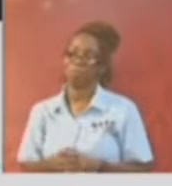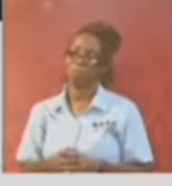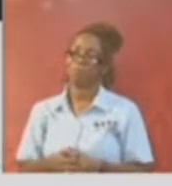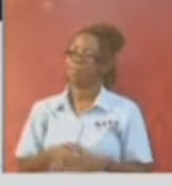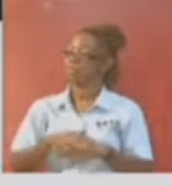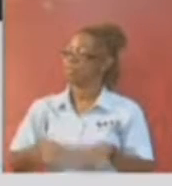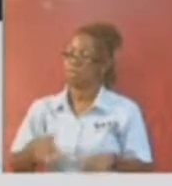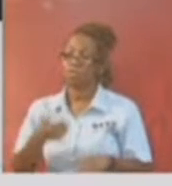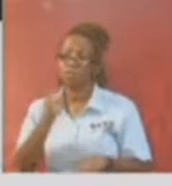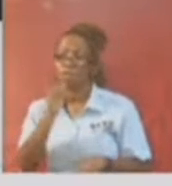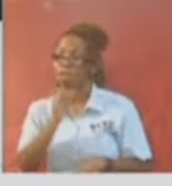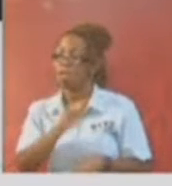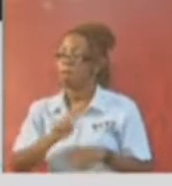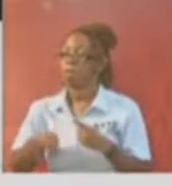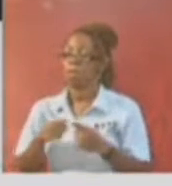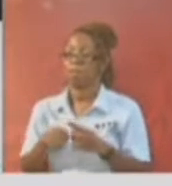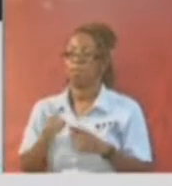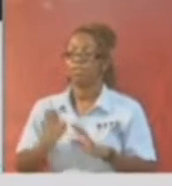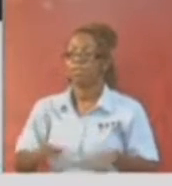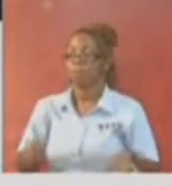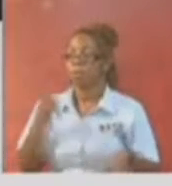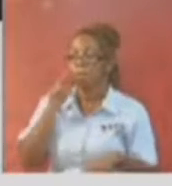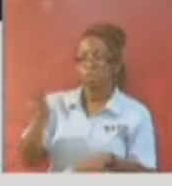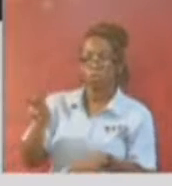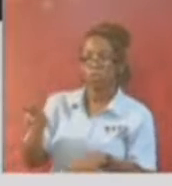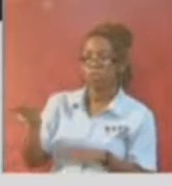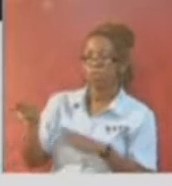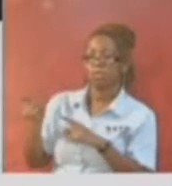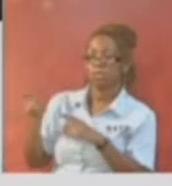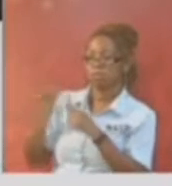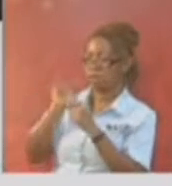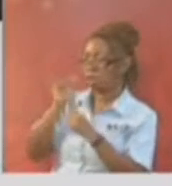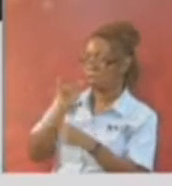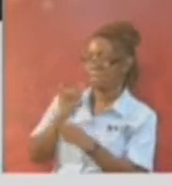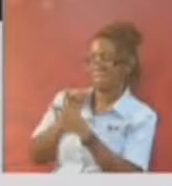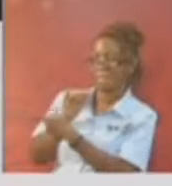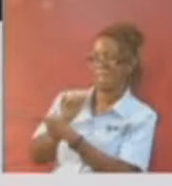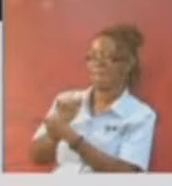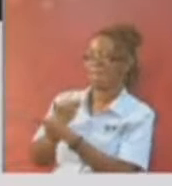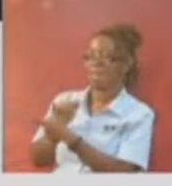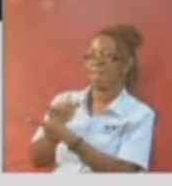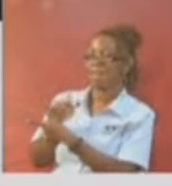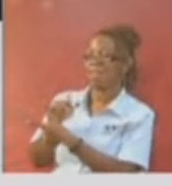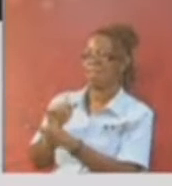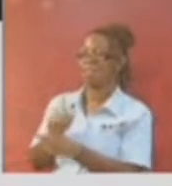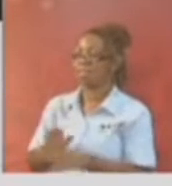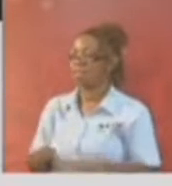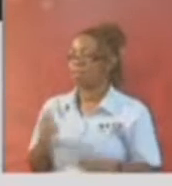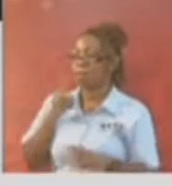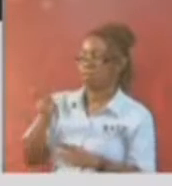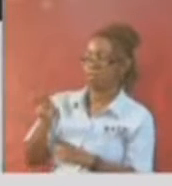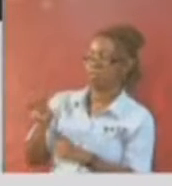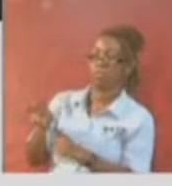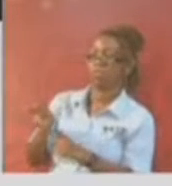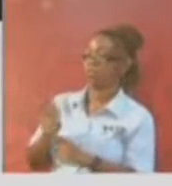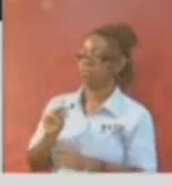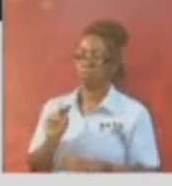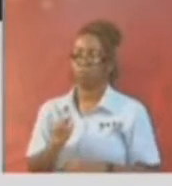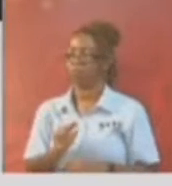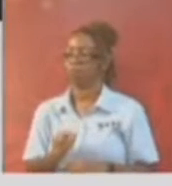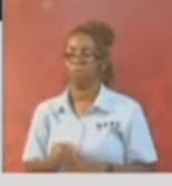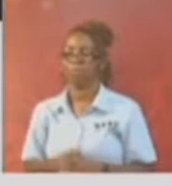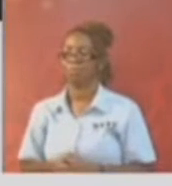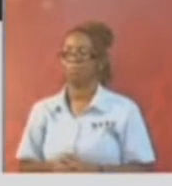drugs or with the consumption of other intoxicating foods such as cannabis edibles. Next slide,